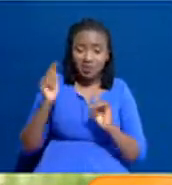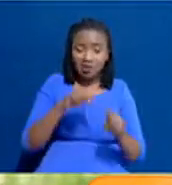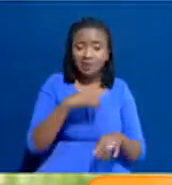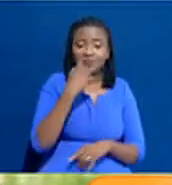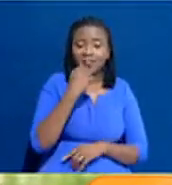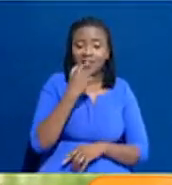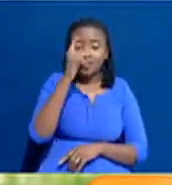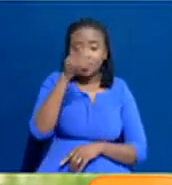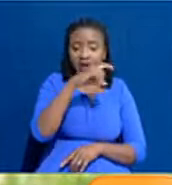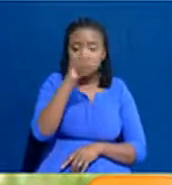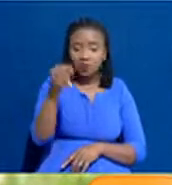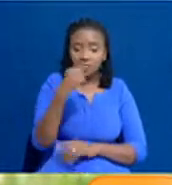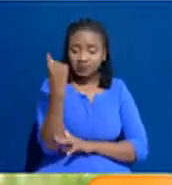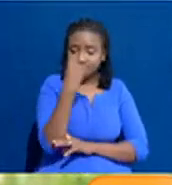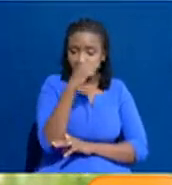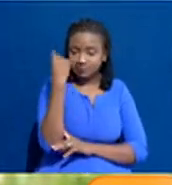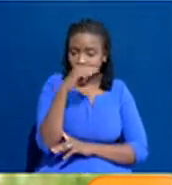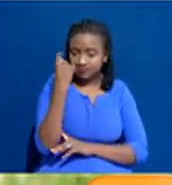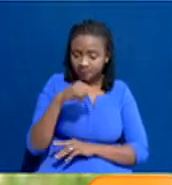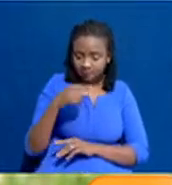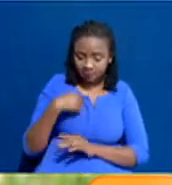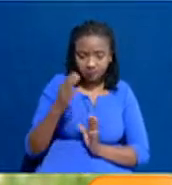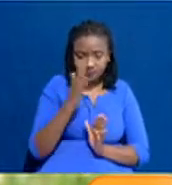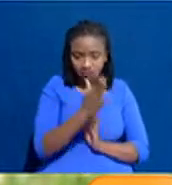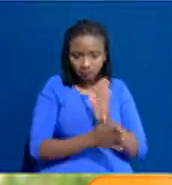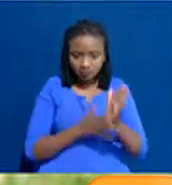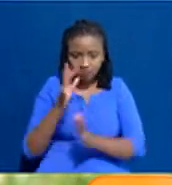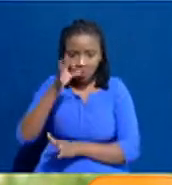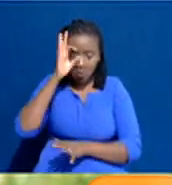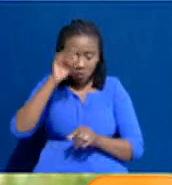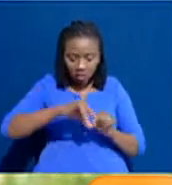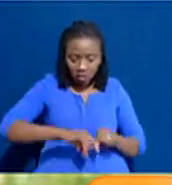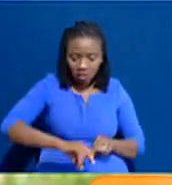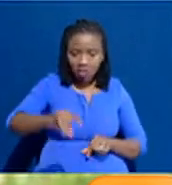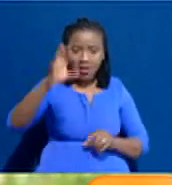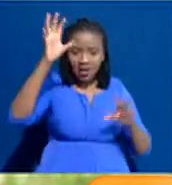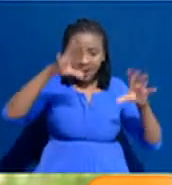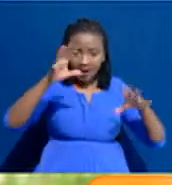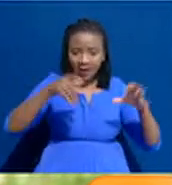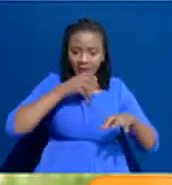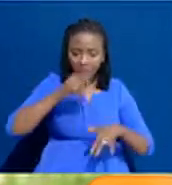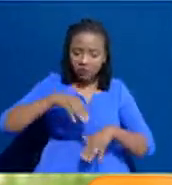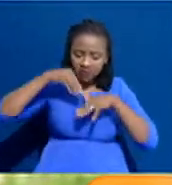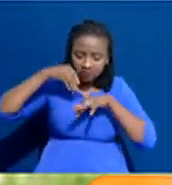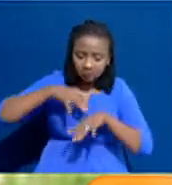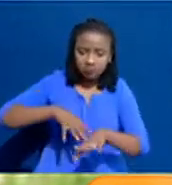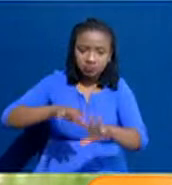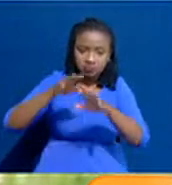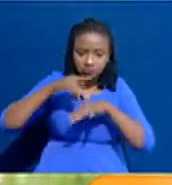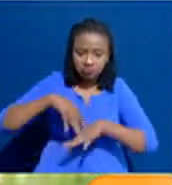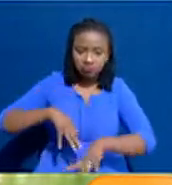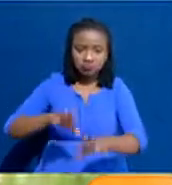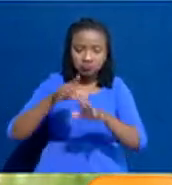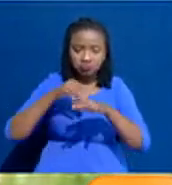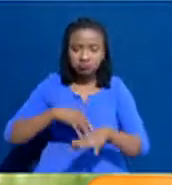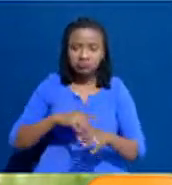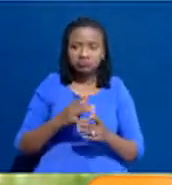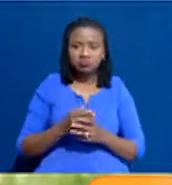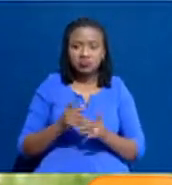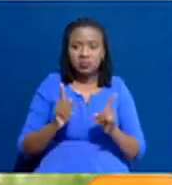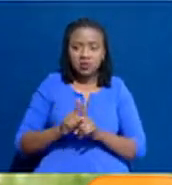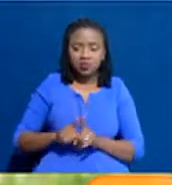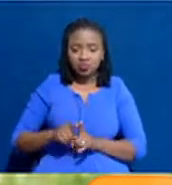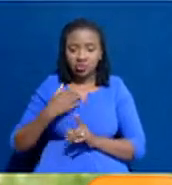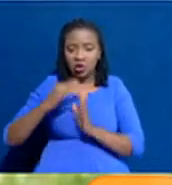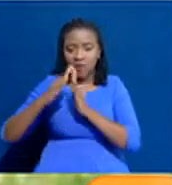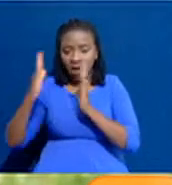Tunafanya hizo mitaru, tunatengeneza sasa mvua inaponyesha, inapitisha maji, inaenda maboma na masamba zetu